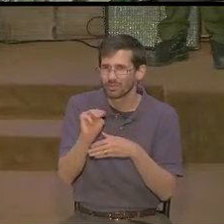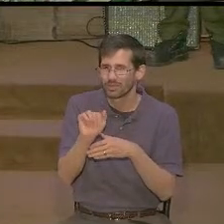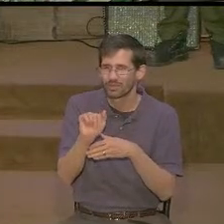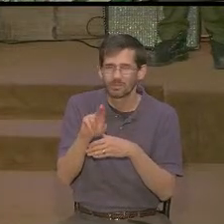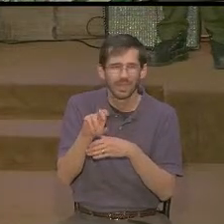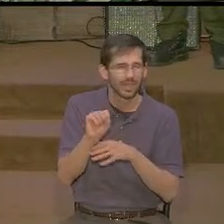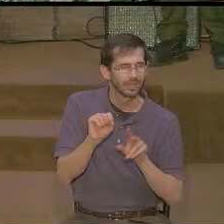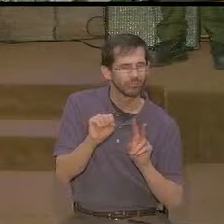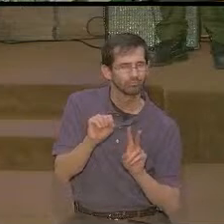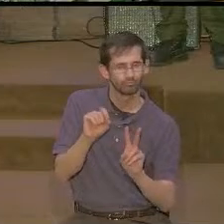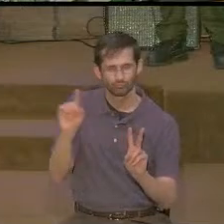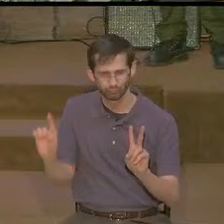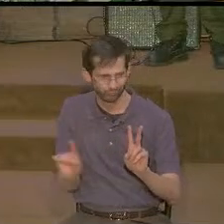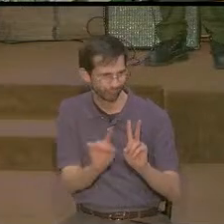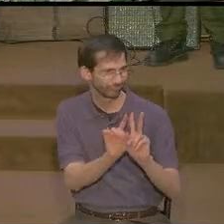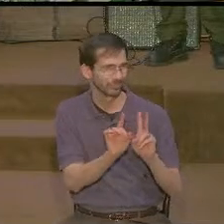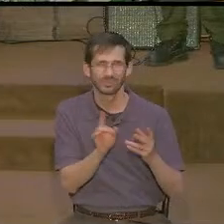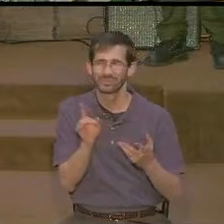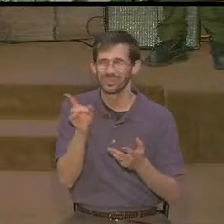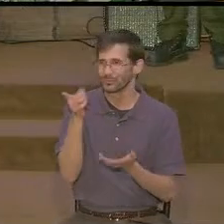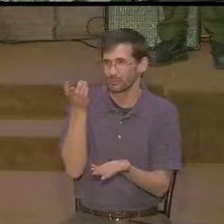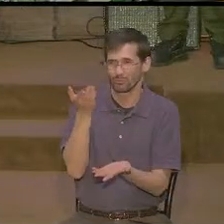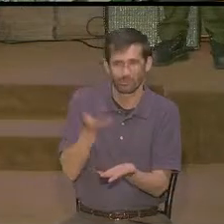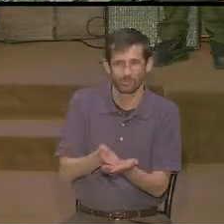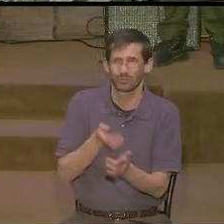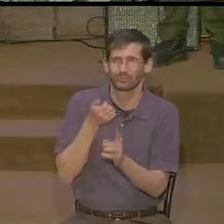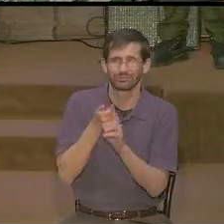proved yourself alive, and we thank you for that.